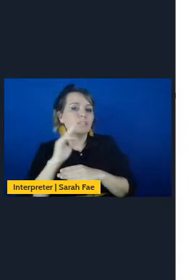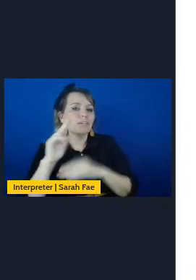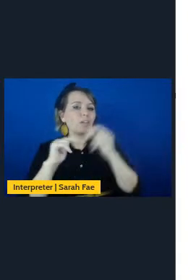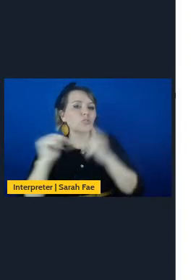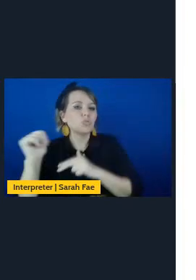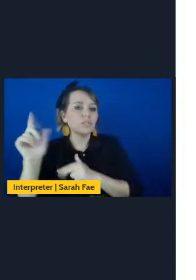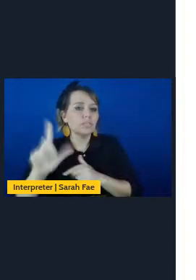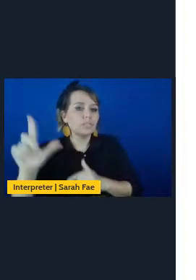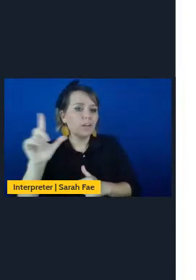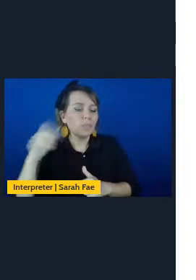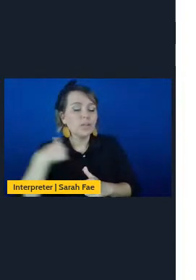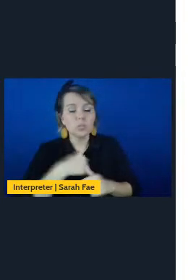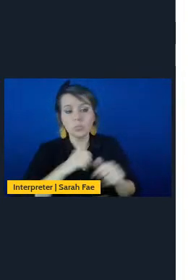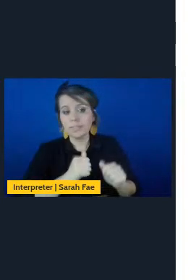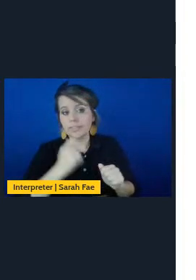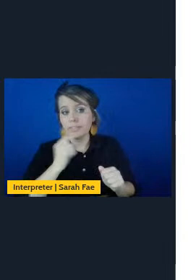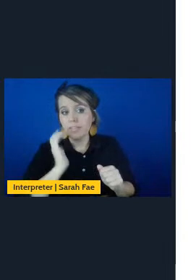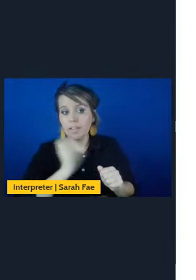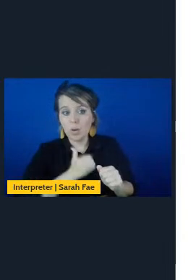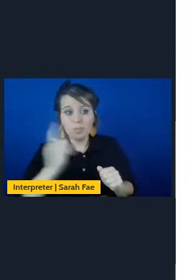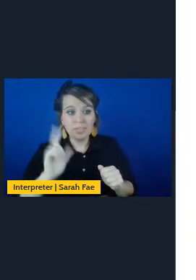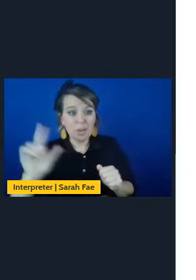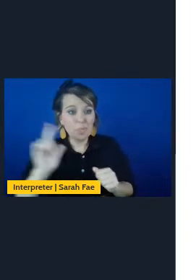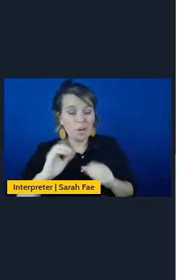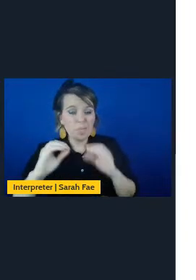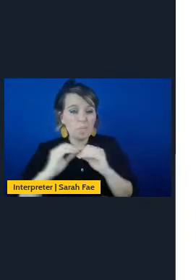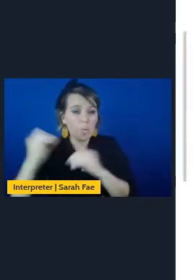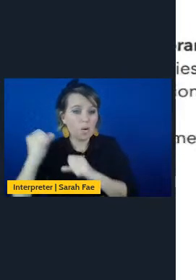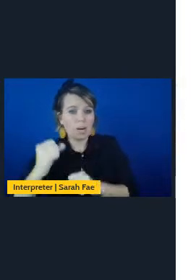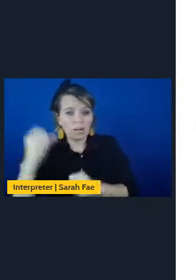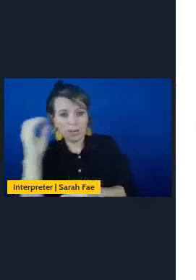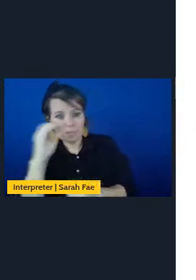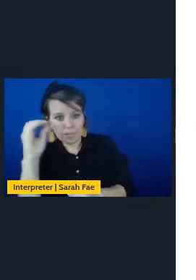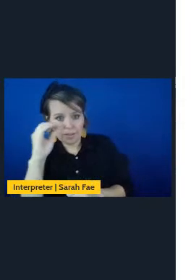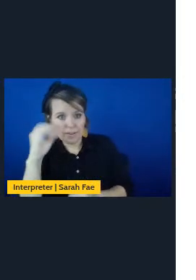is even more opinionated.